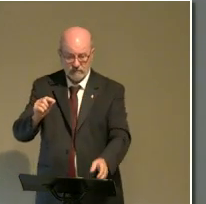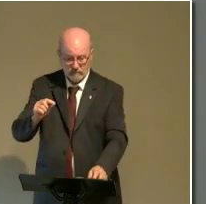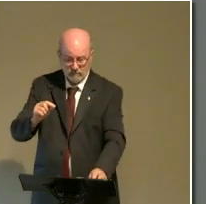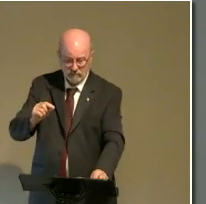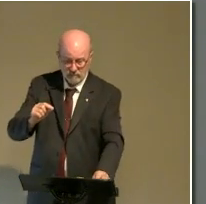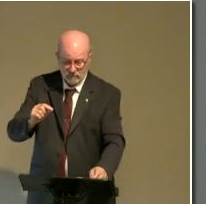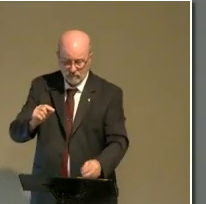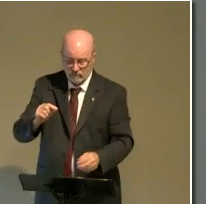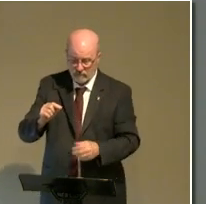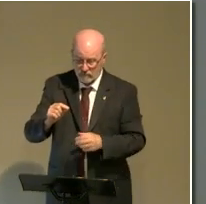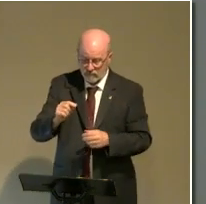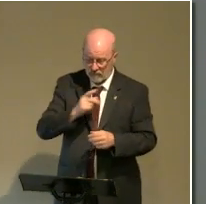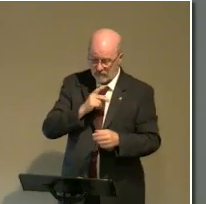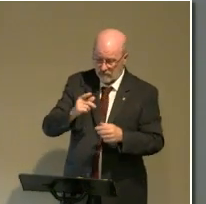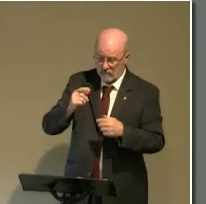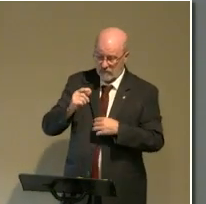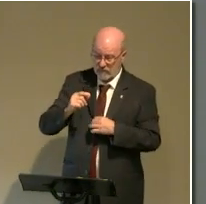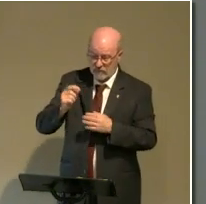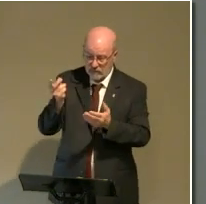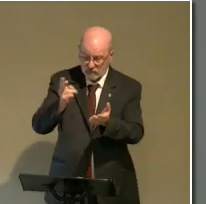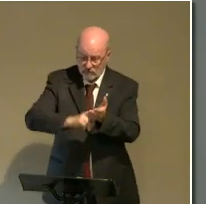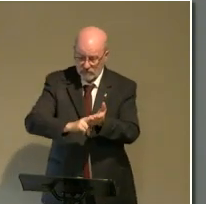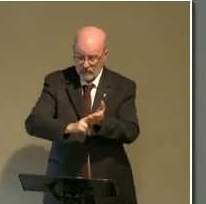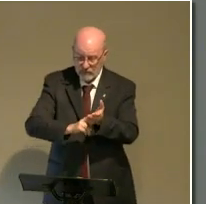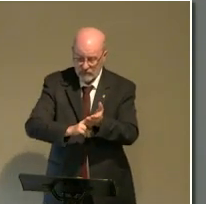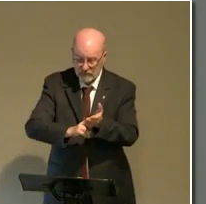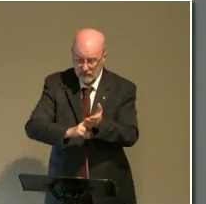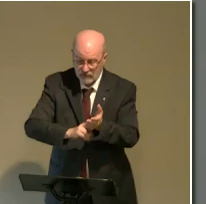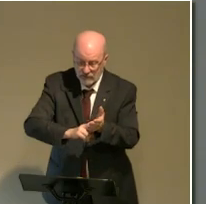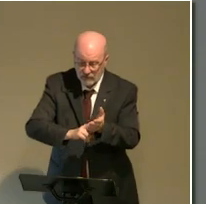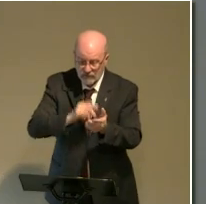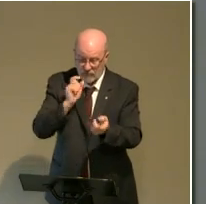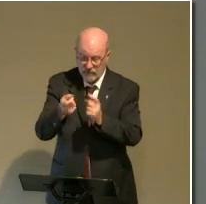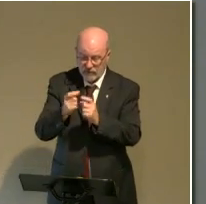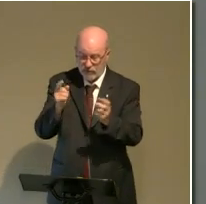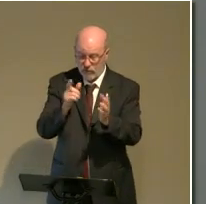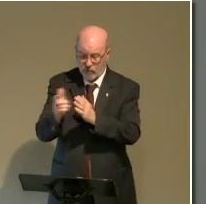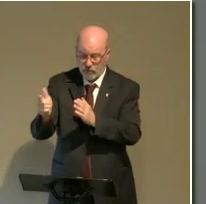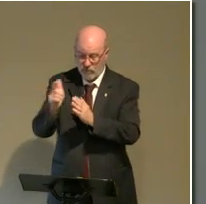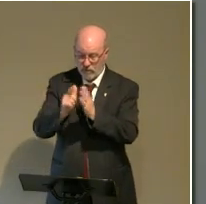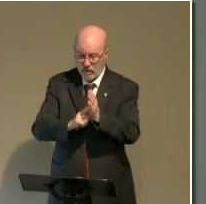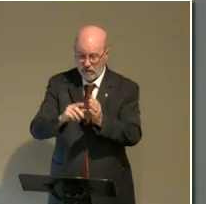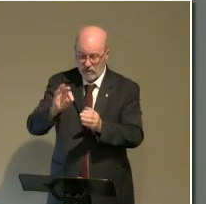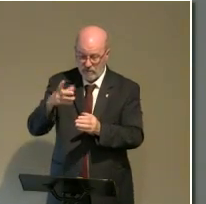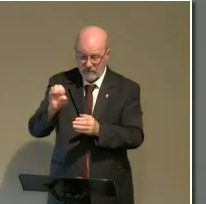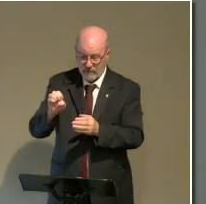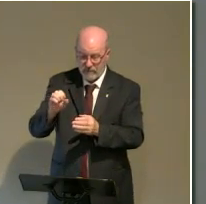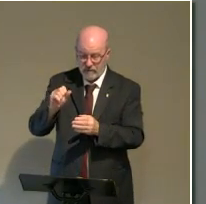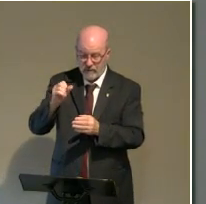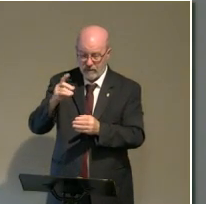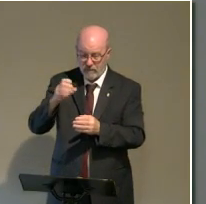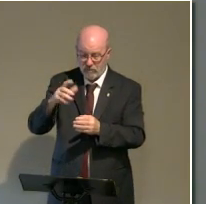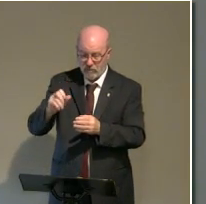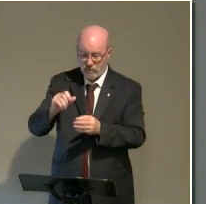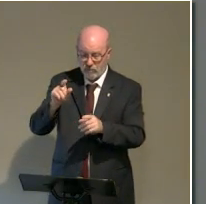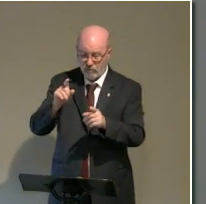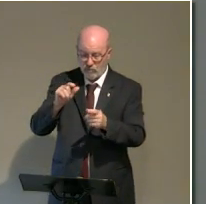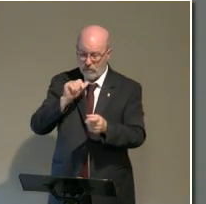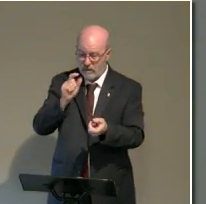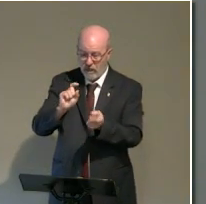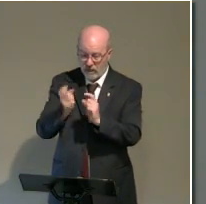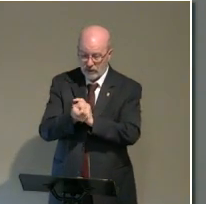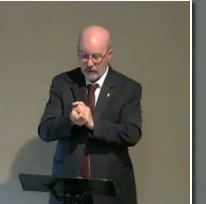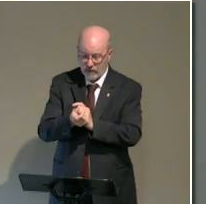and the presidents, all of them speaking still. Sign the writing that it be not change according to the law of the Medes and Persians, which alter